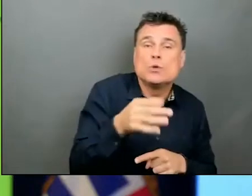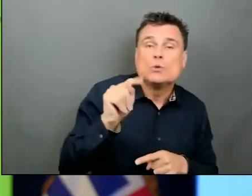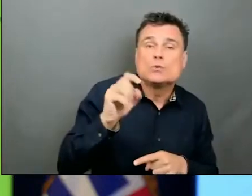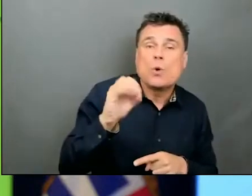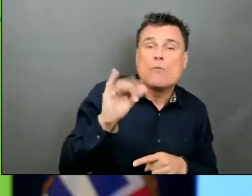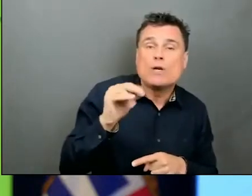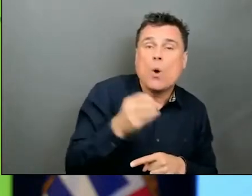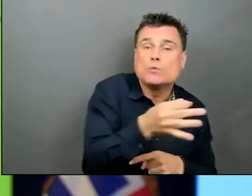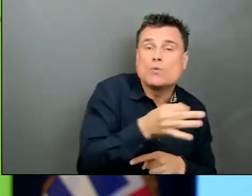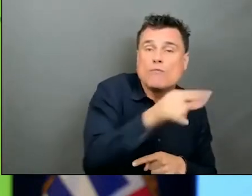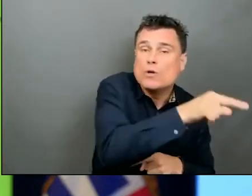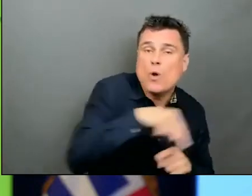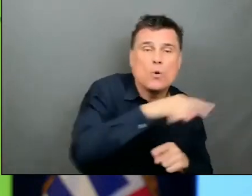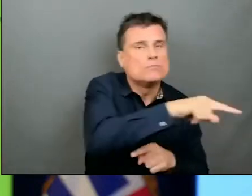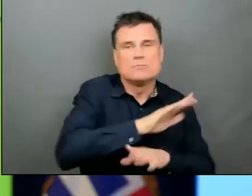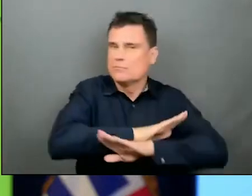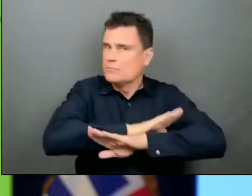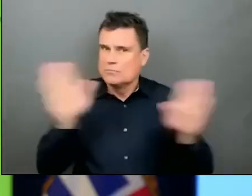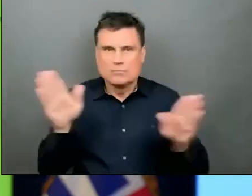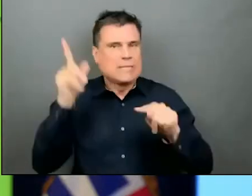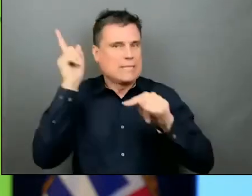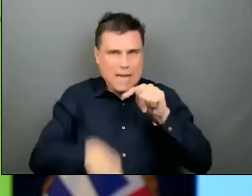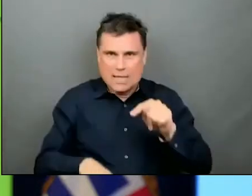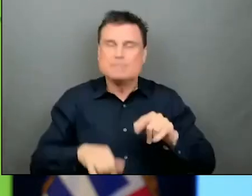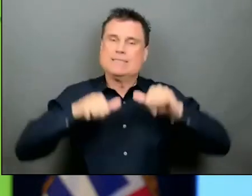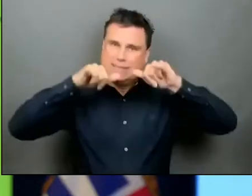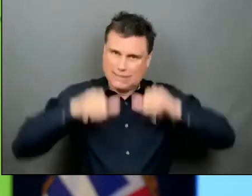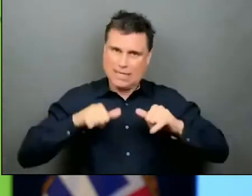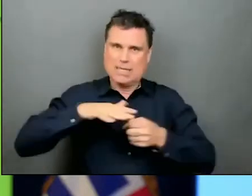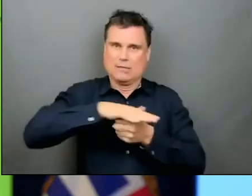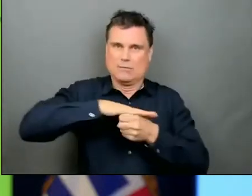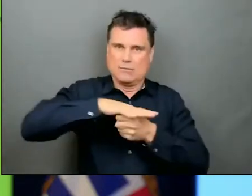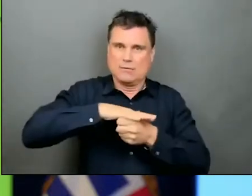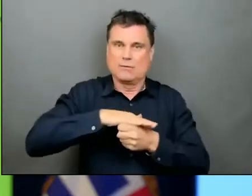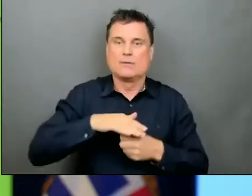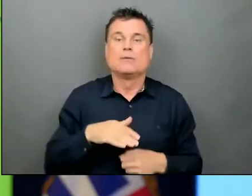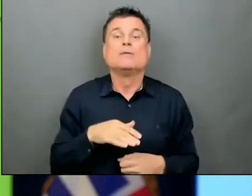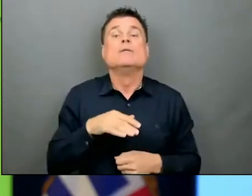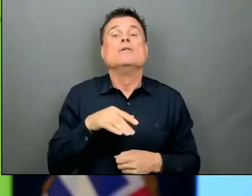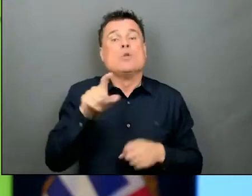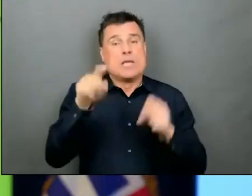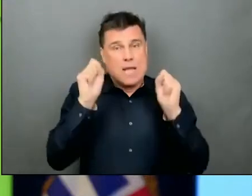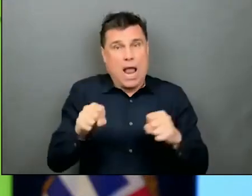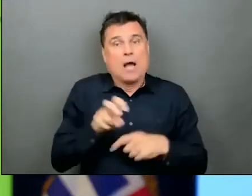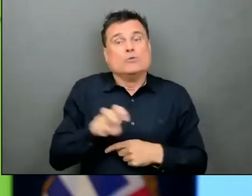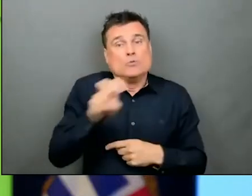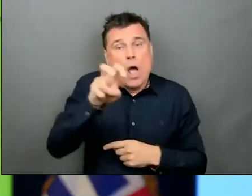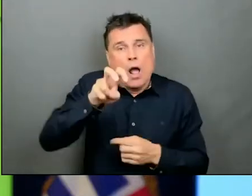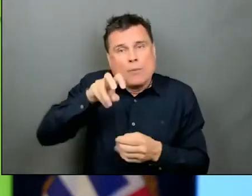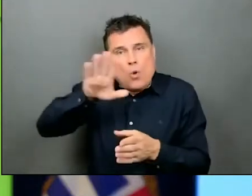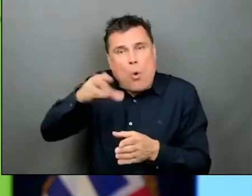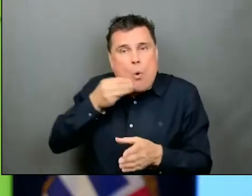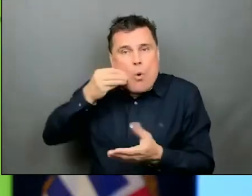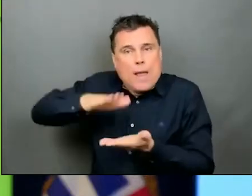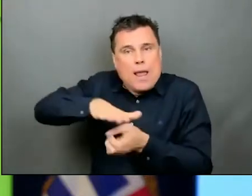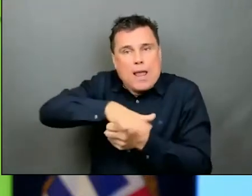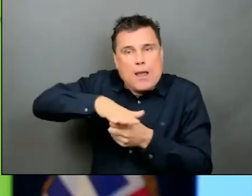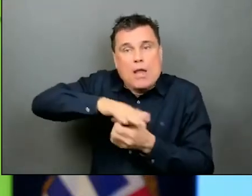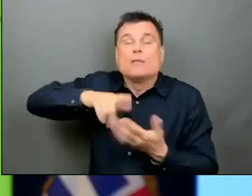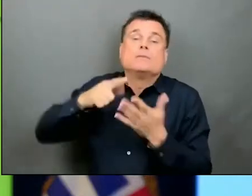defined regions. While this order doesn't stop someone from traveling large distances within their own region, from Merritt to Nelson